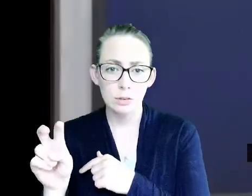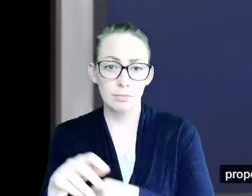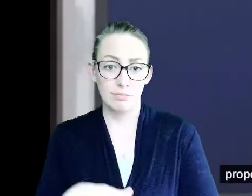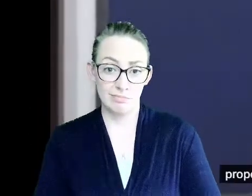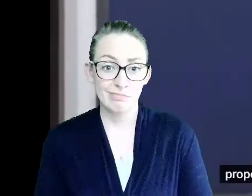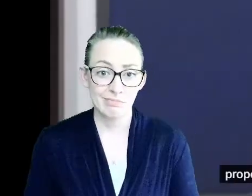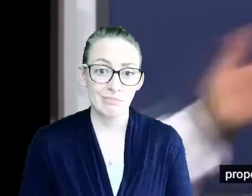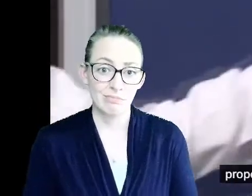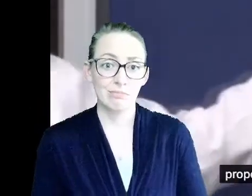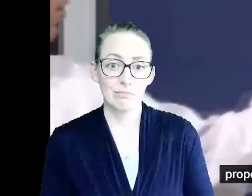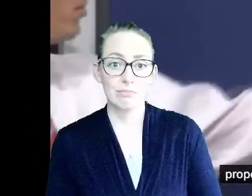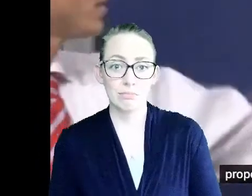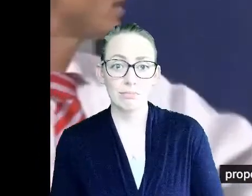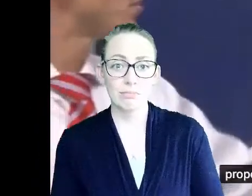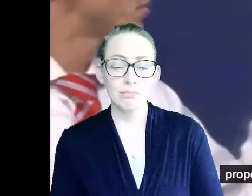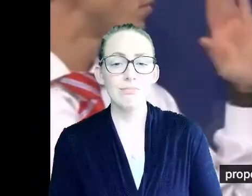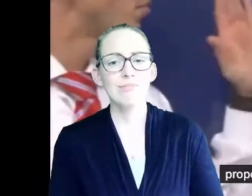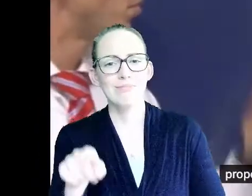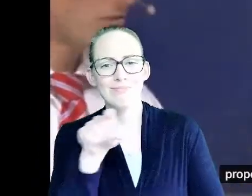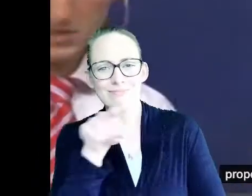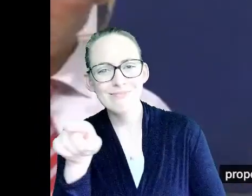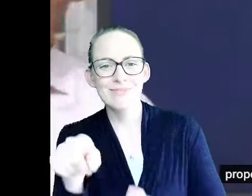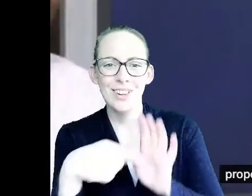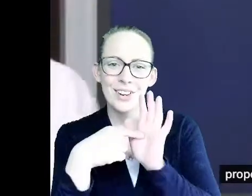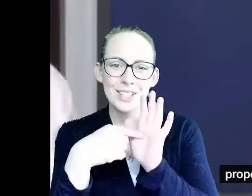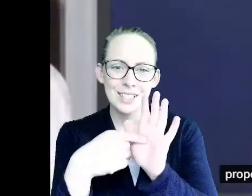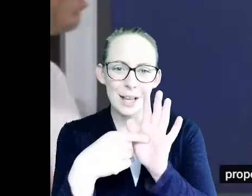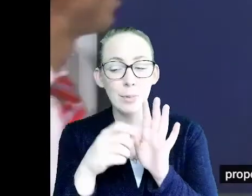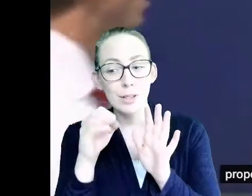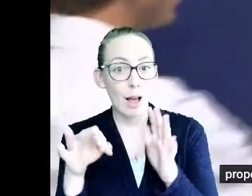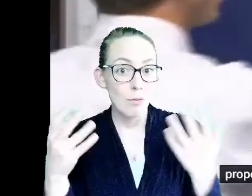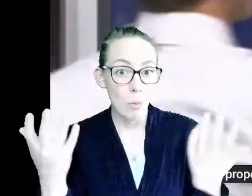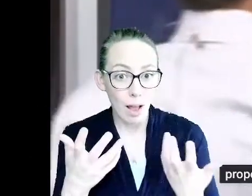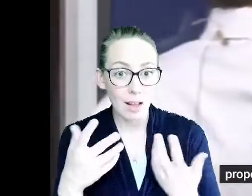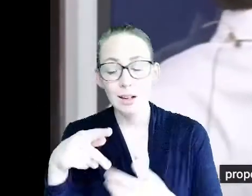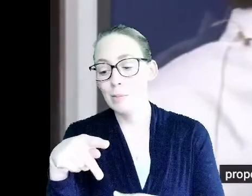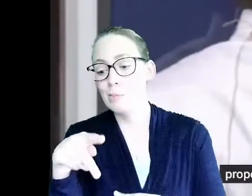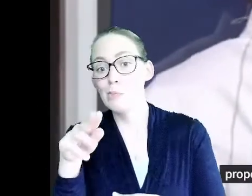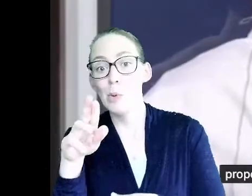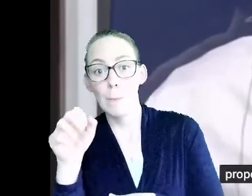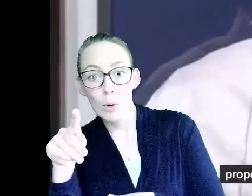So these would all be examples of proportions.